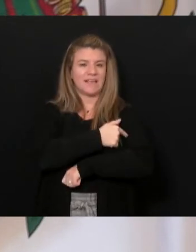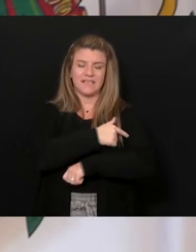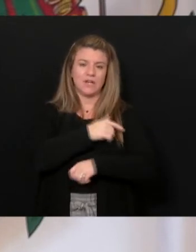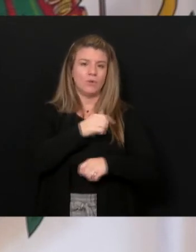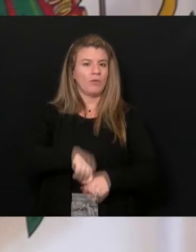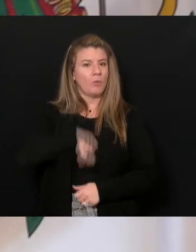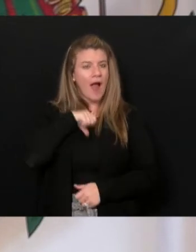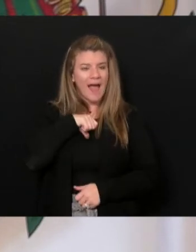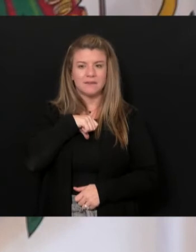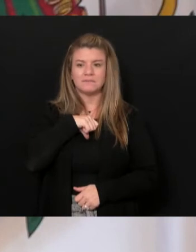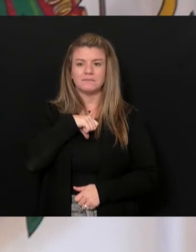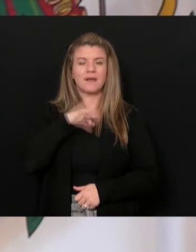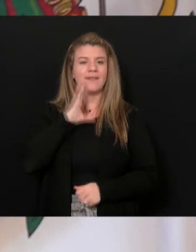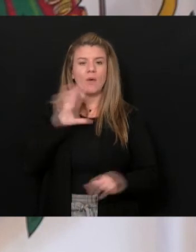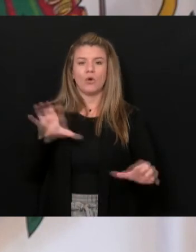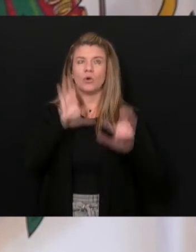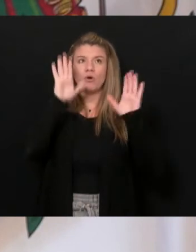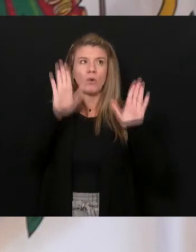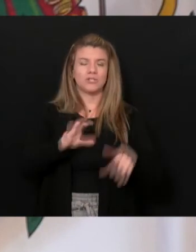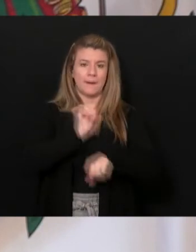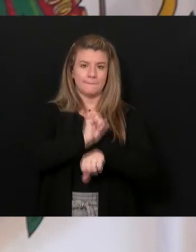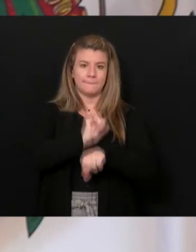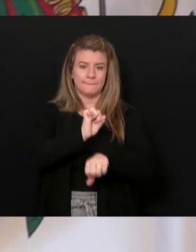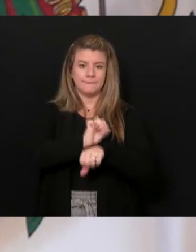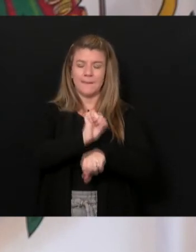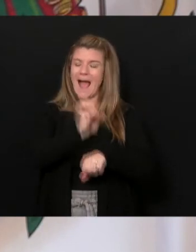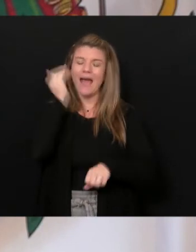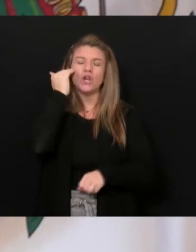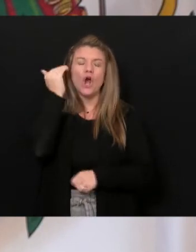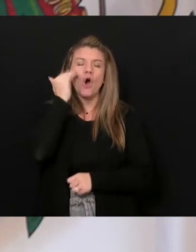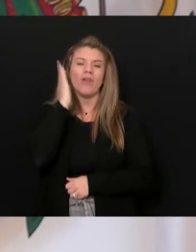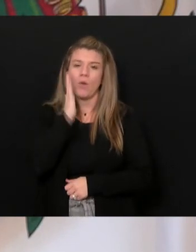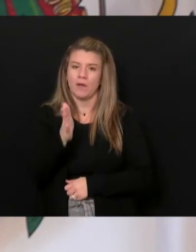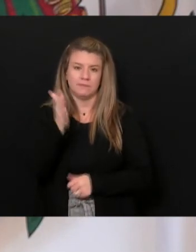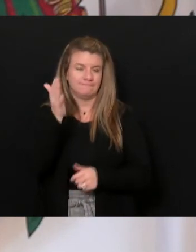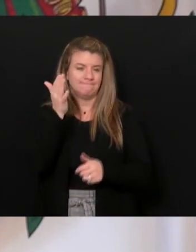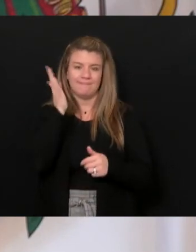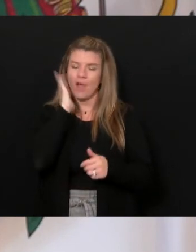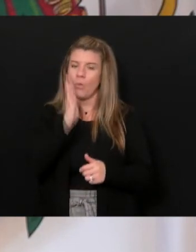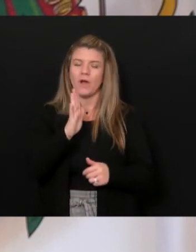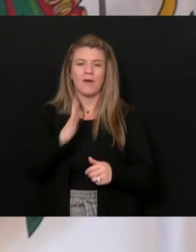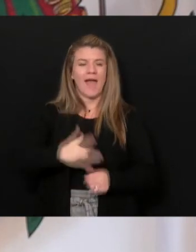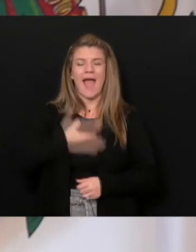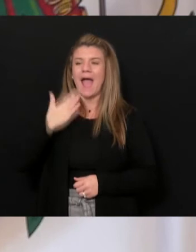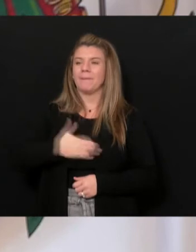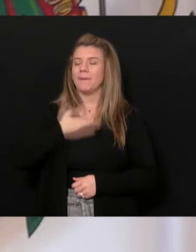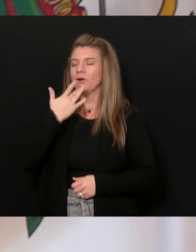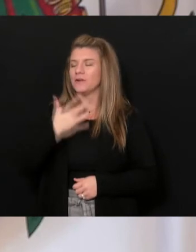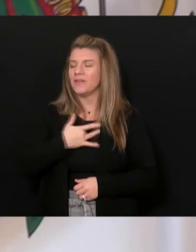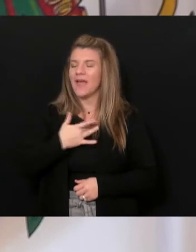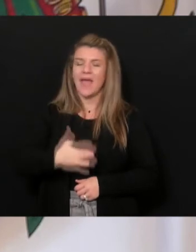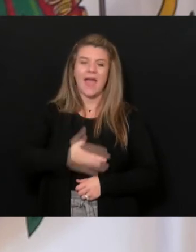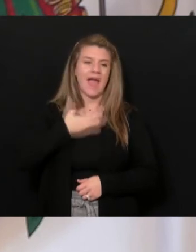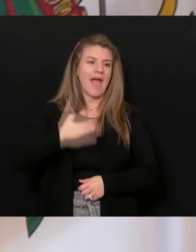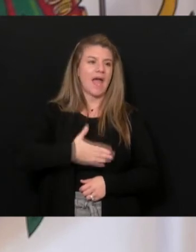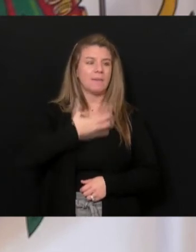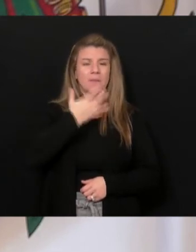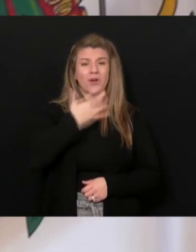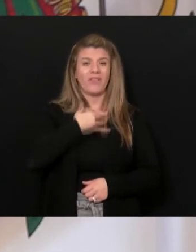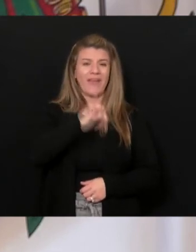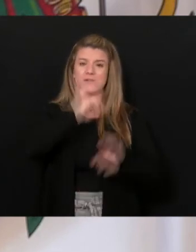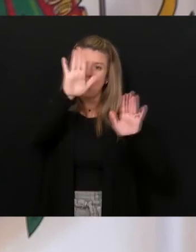and they'll do it absolutely tremendously. I know they will in every way. And happy birthday! You know, what a wonderful